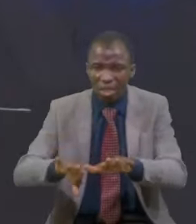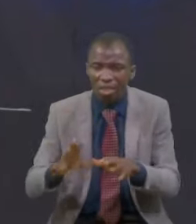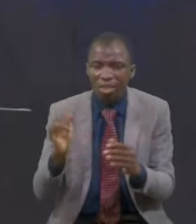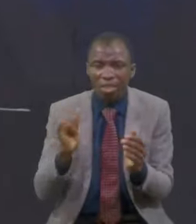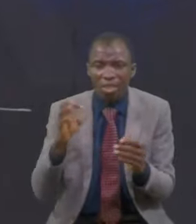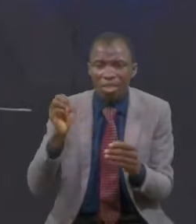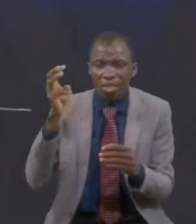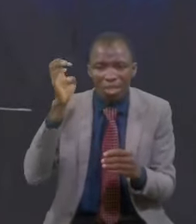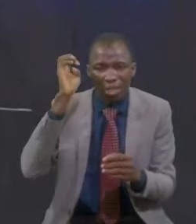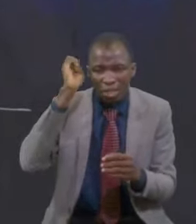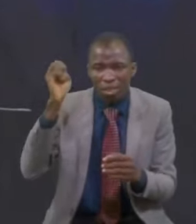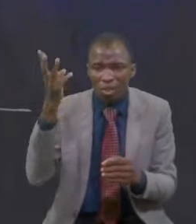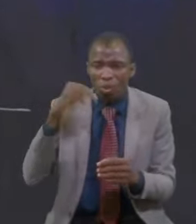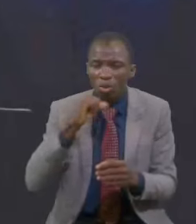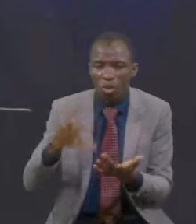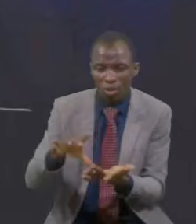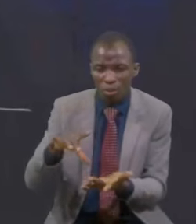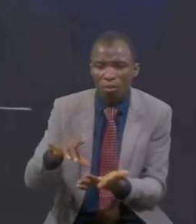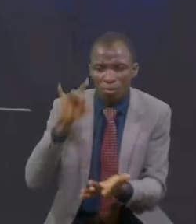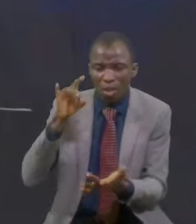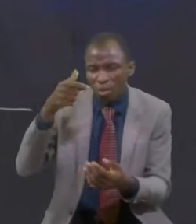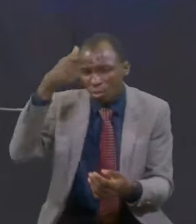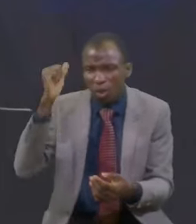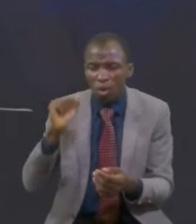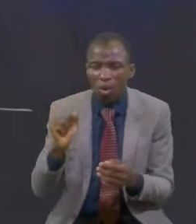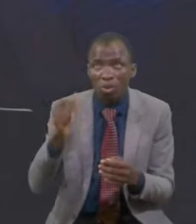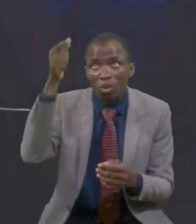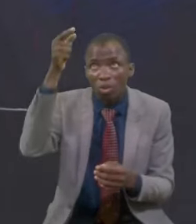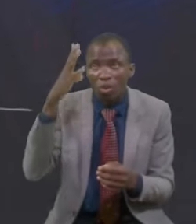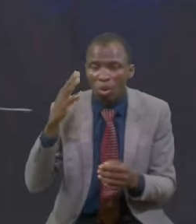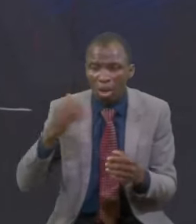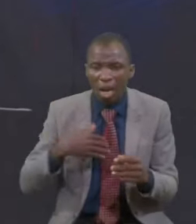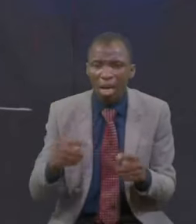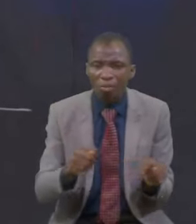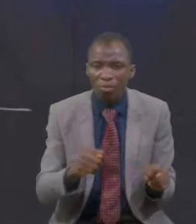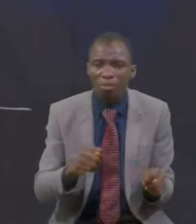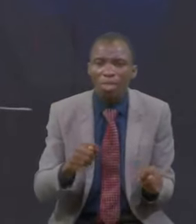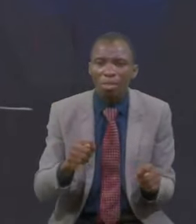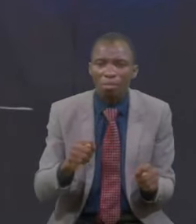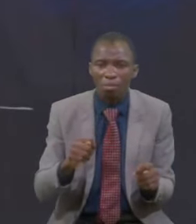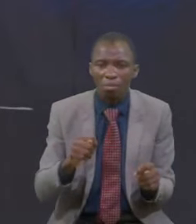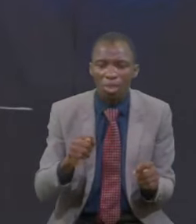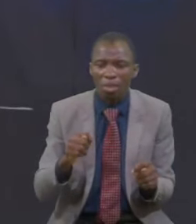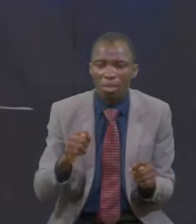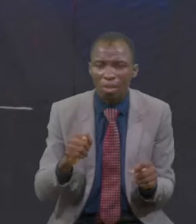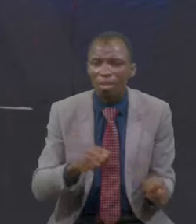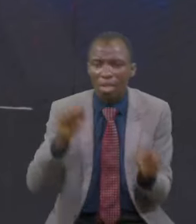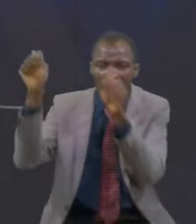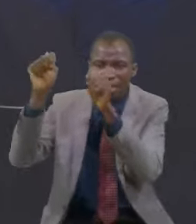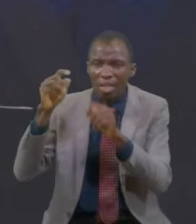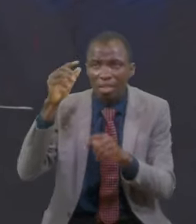because God had translated him. But before